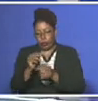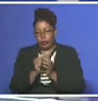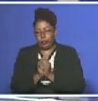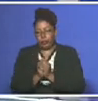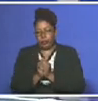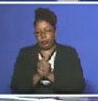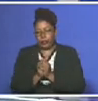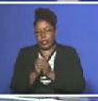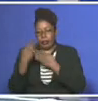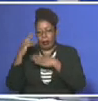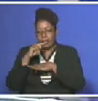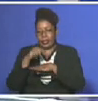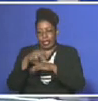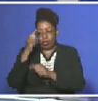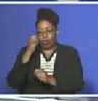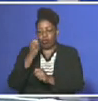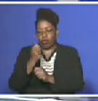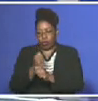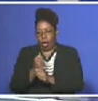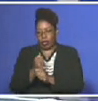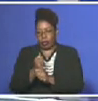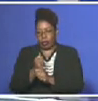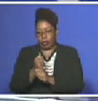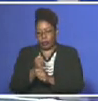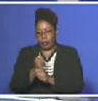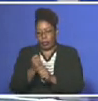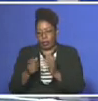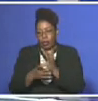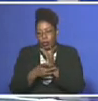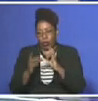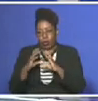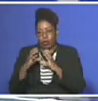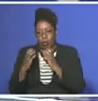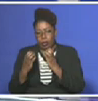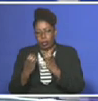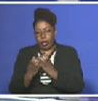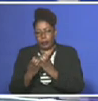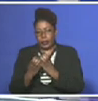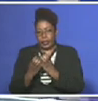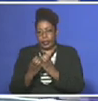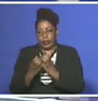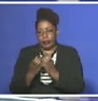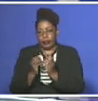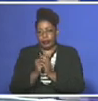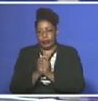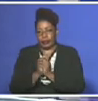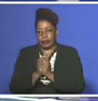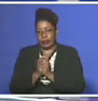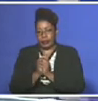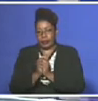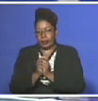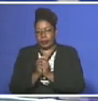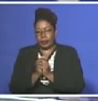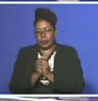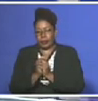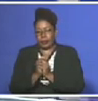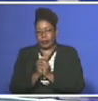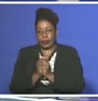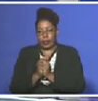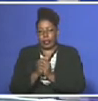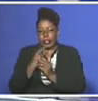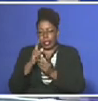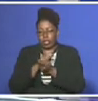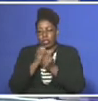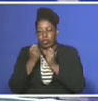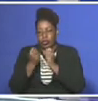Bahamas National Trust officials dubbing the Bahamas Petroleum Company's, well, unremarkable oil drilling exercise as a turning